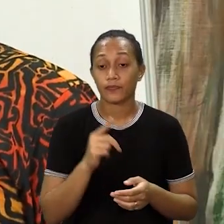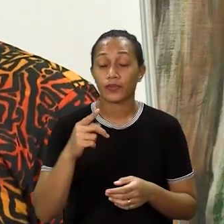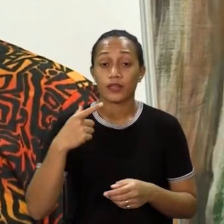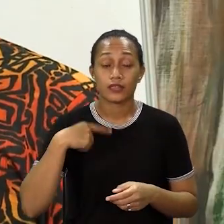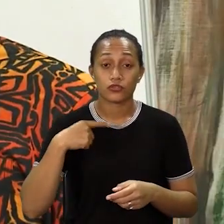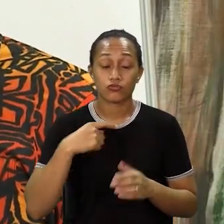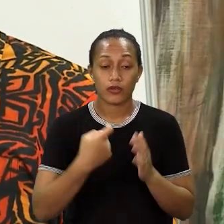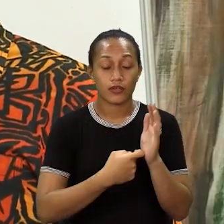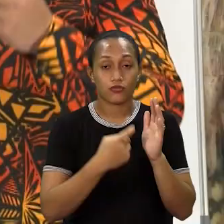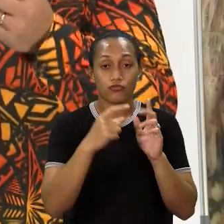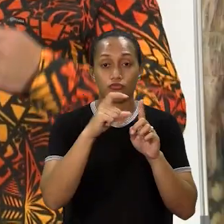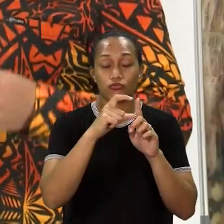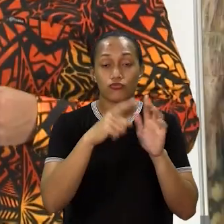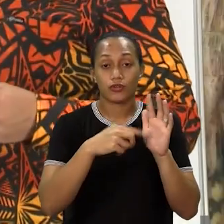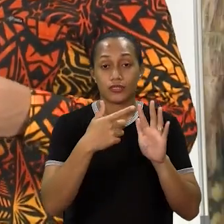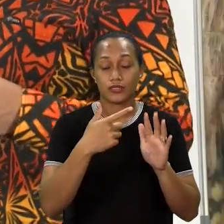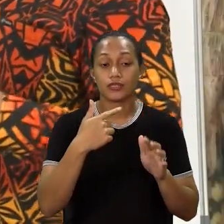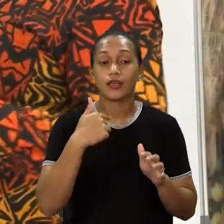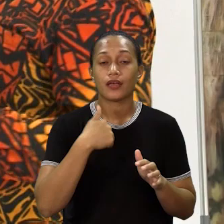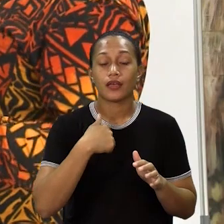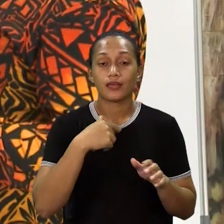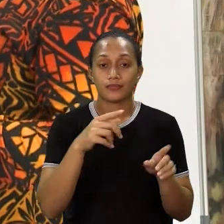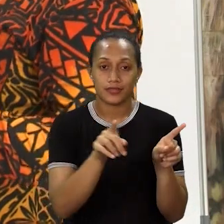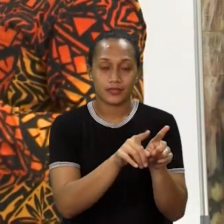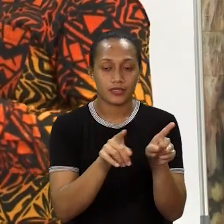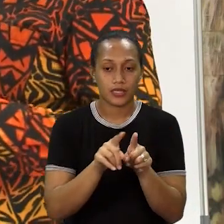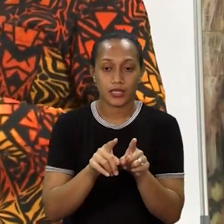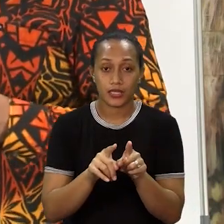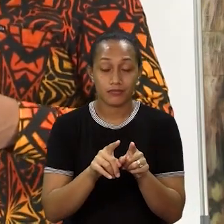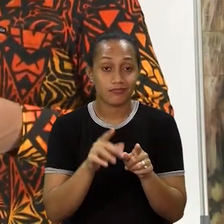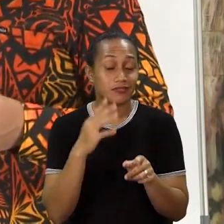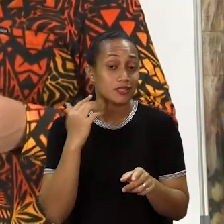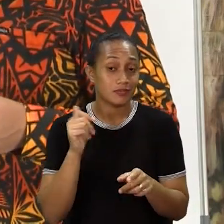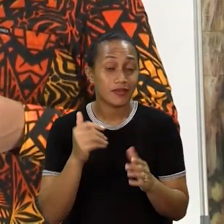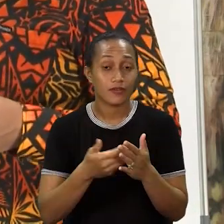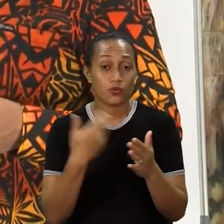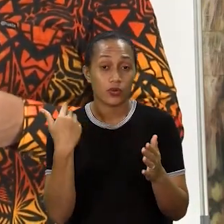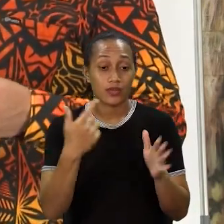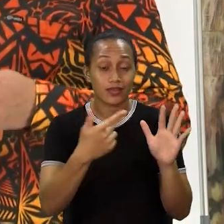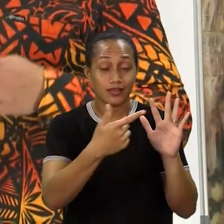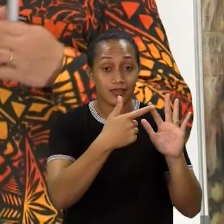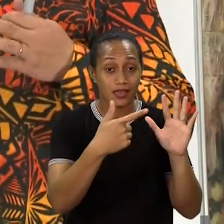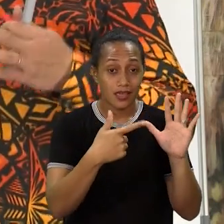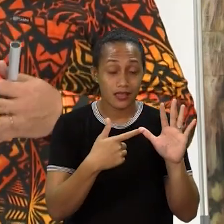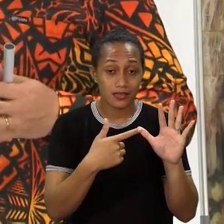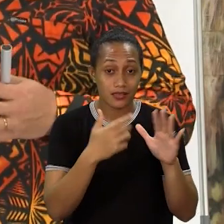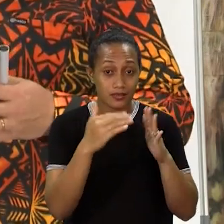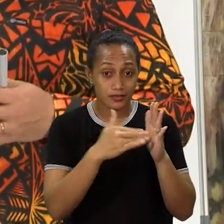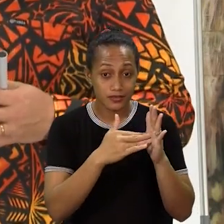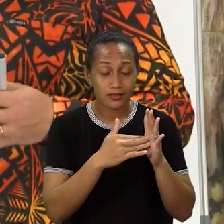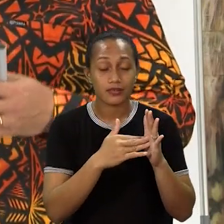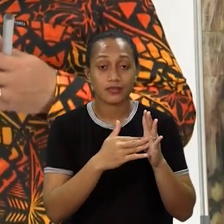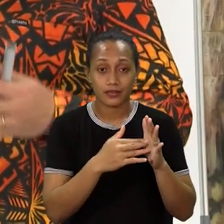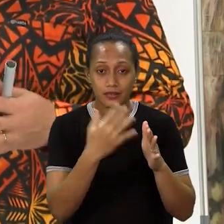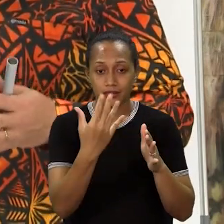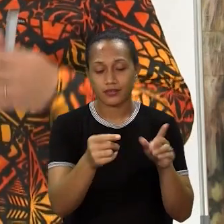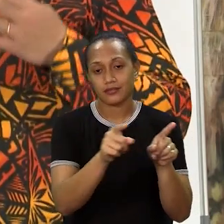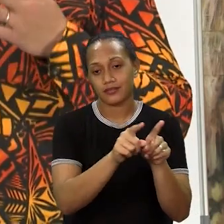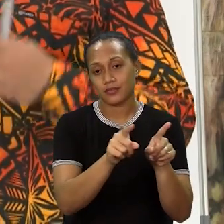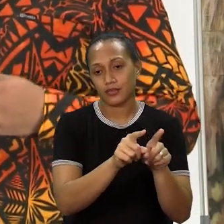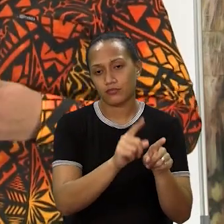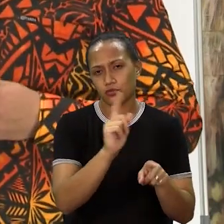same pronunciation. That's why the reader says, I am still the same. Even if you take away two letters away from